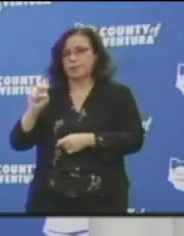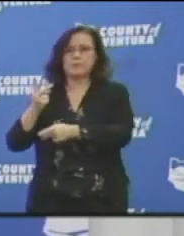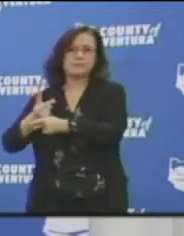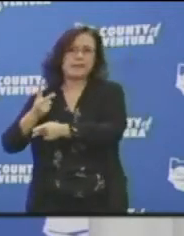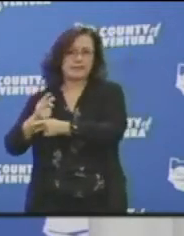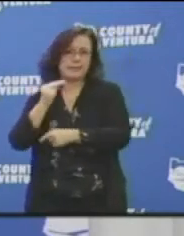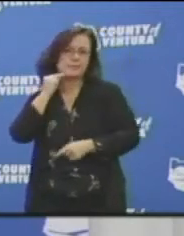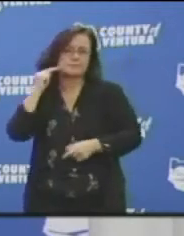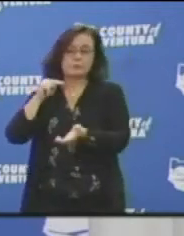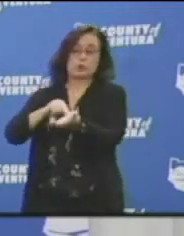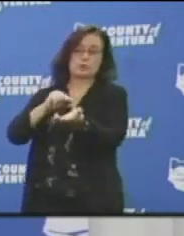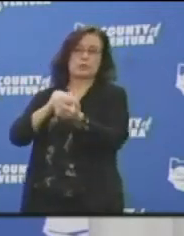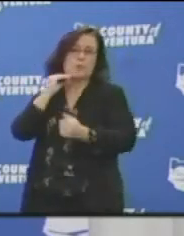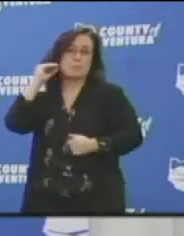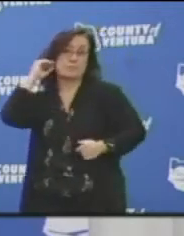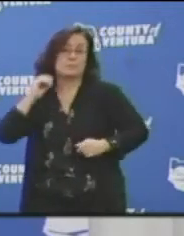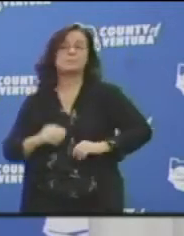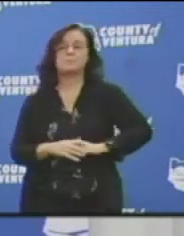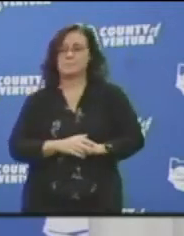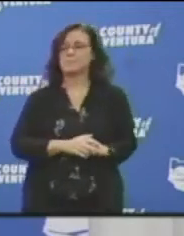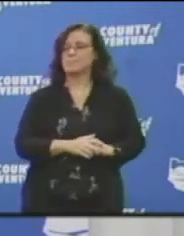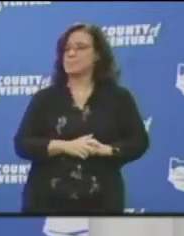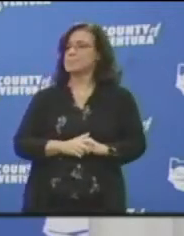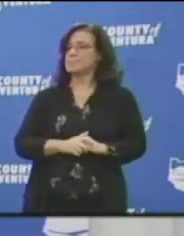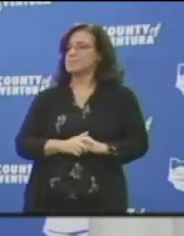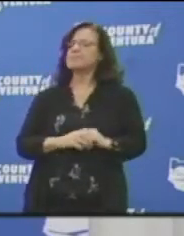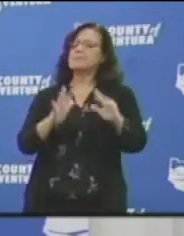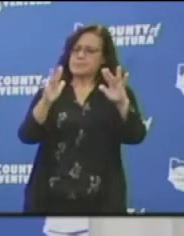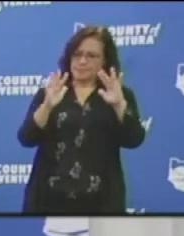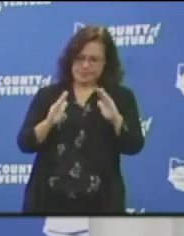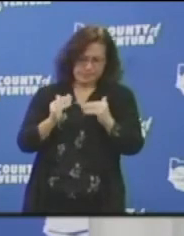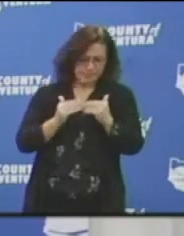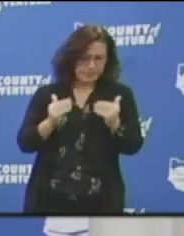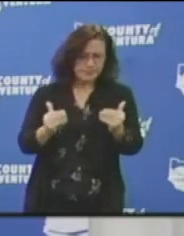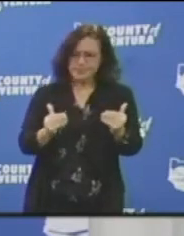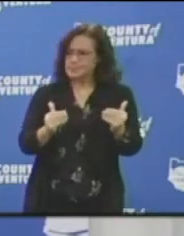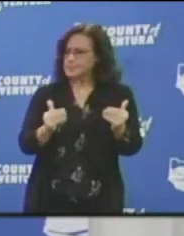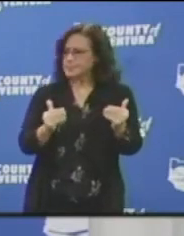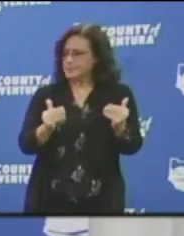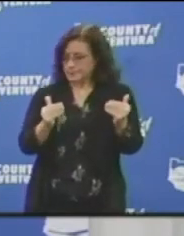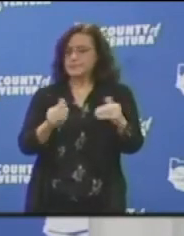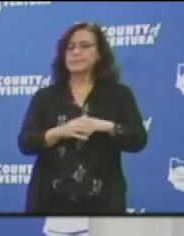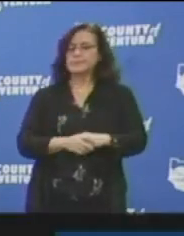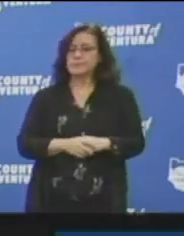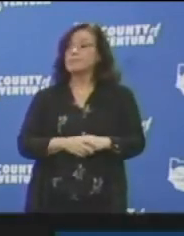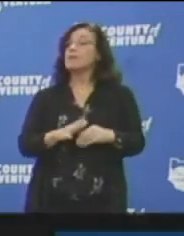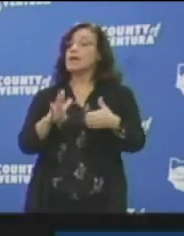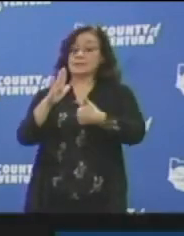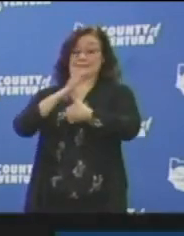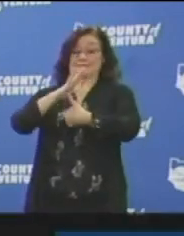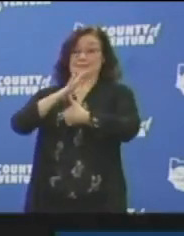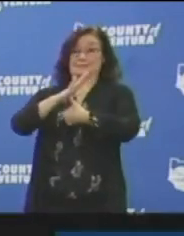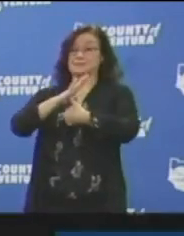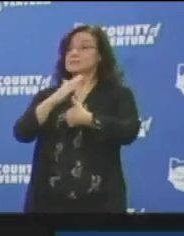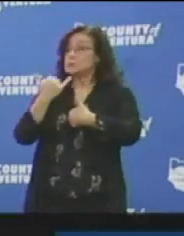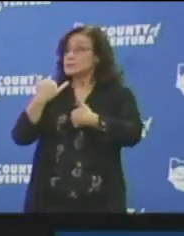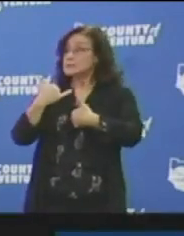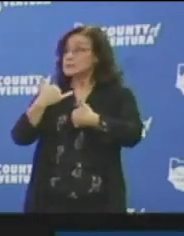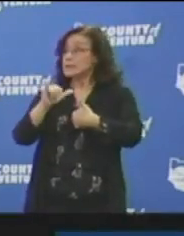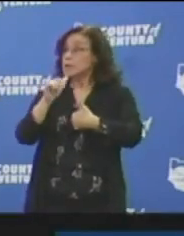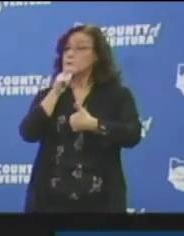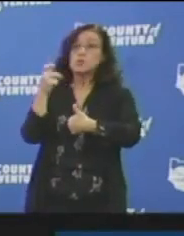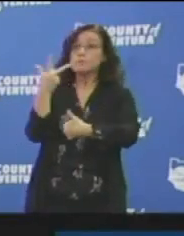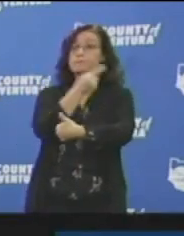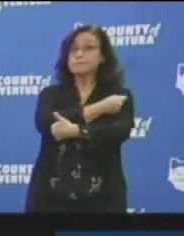Let me continue with this, and that is in this phase, we're also immunizing